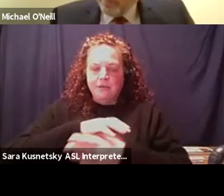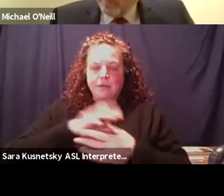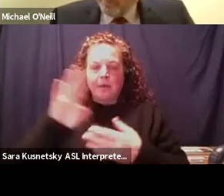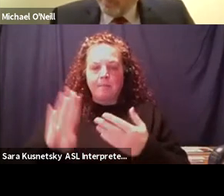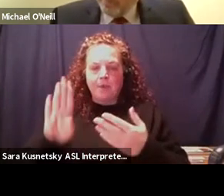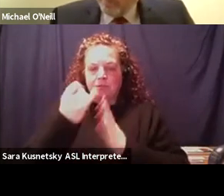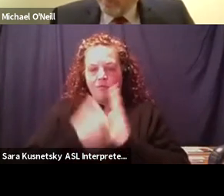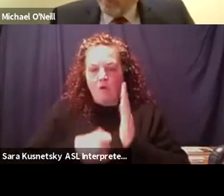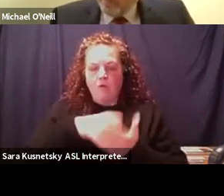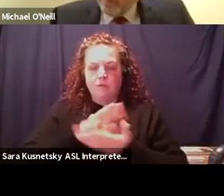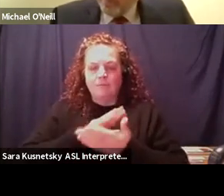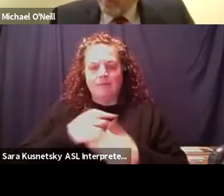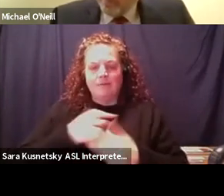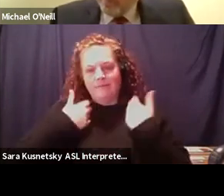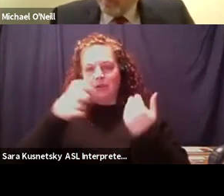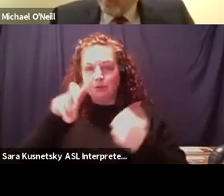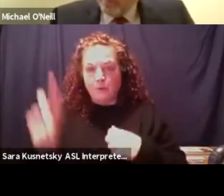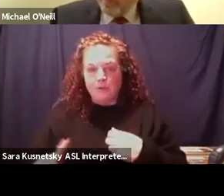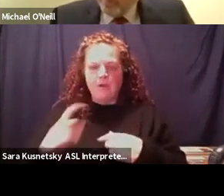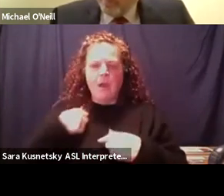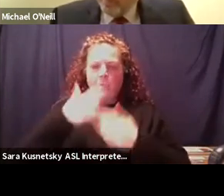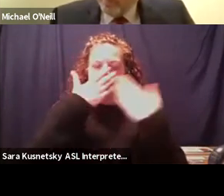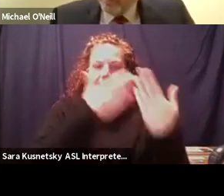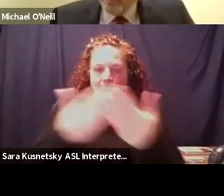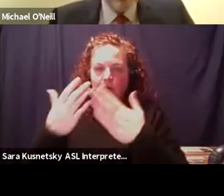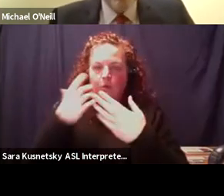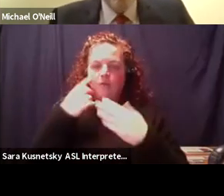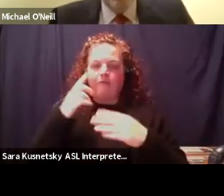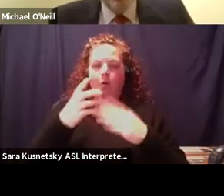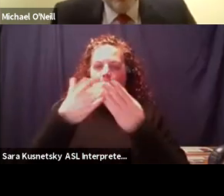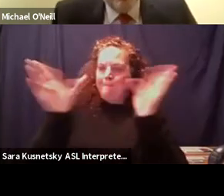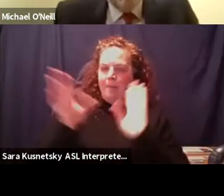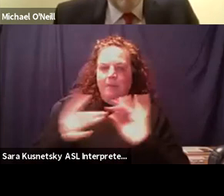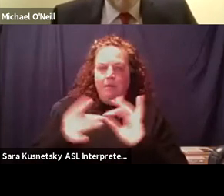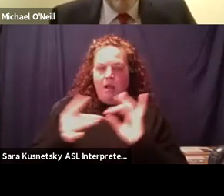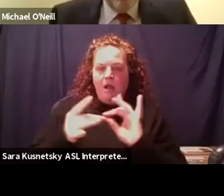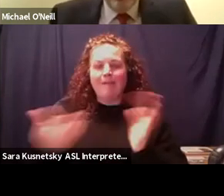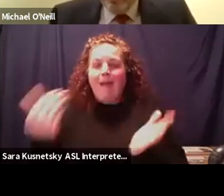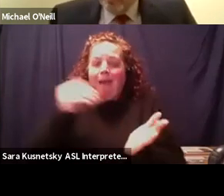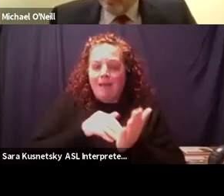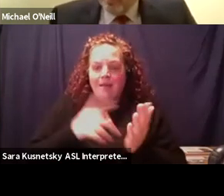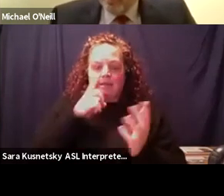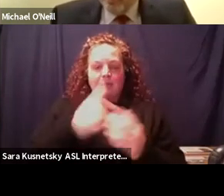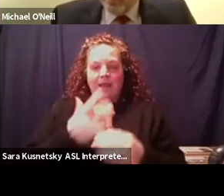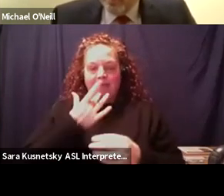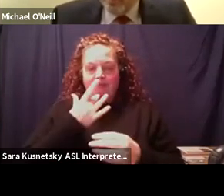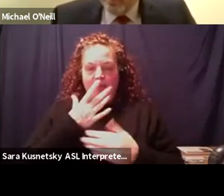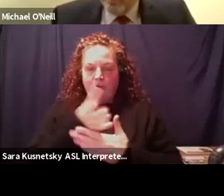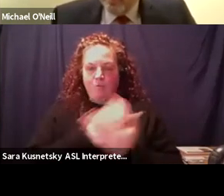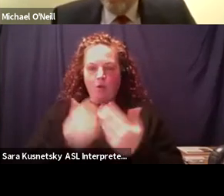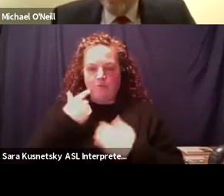resident. I want to thank you all for providing the space for public comment once again, as I can say it's definitely one of my favorite parts of the